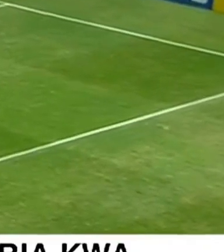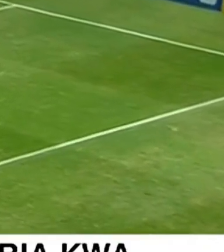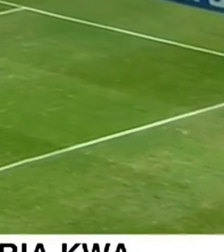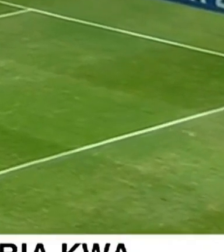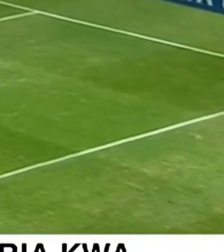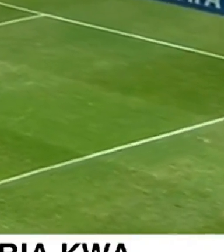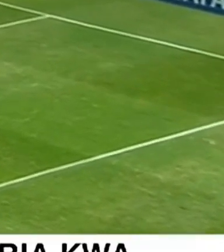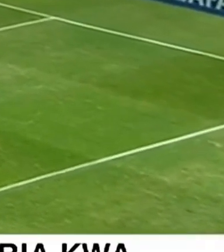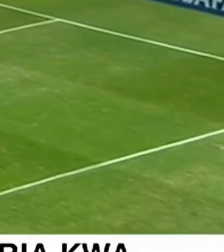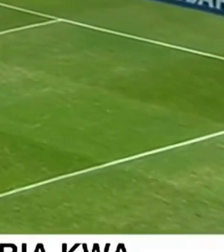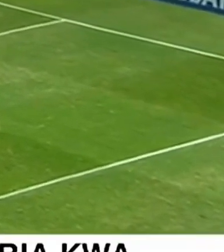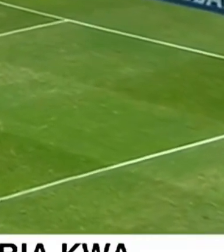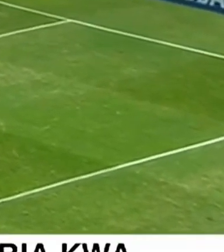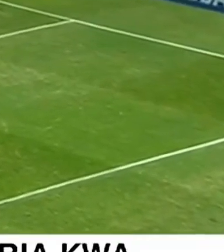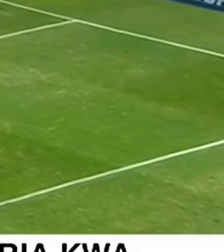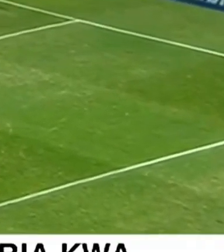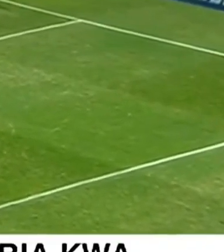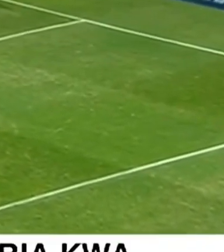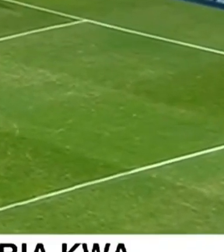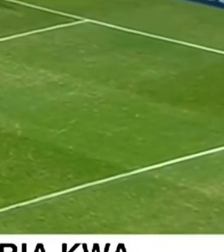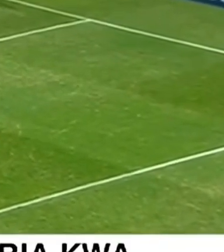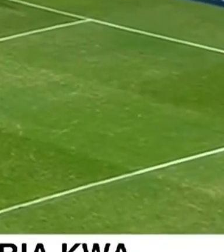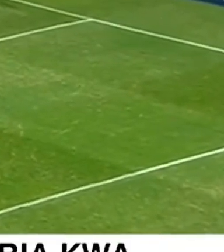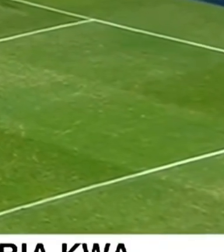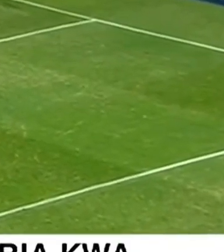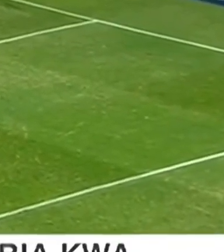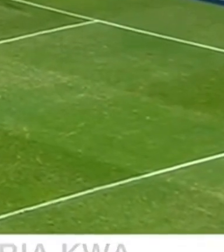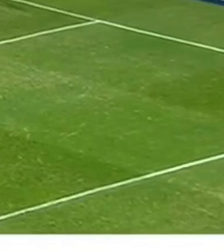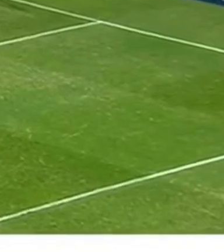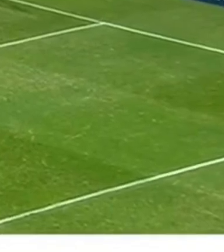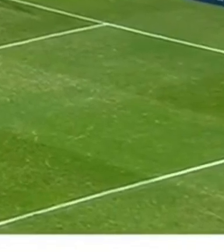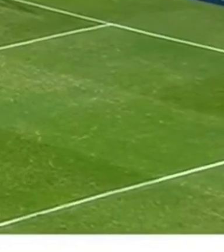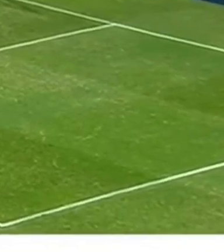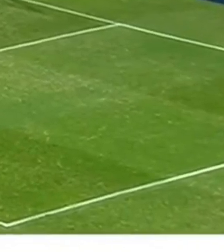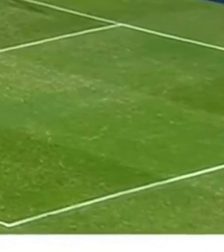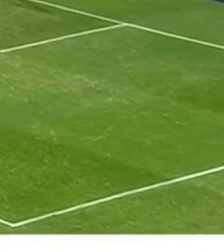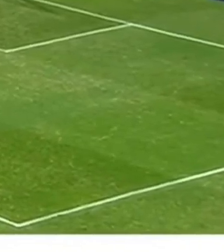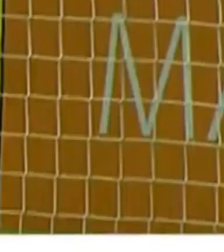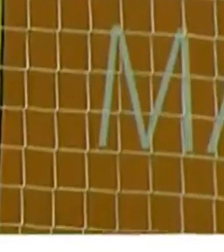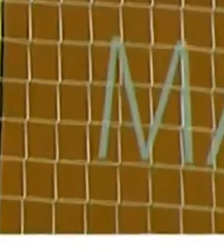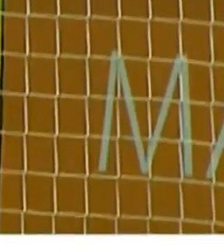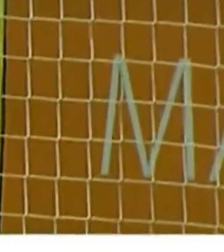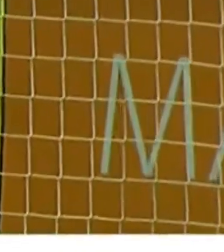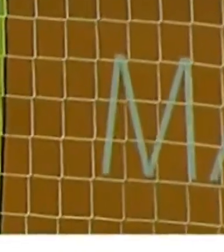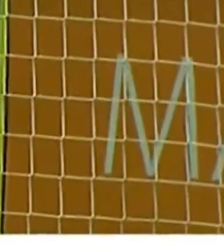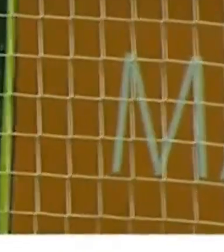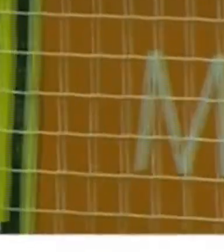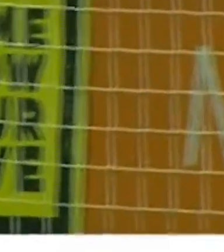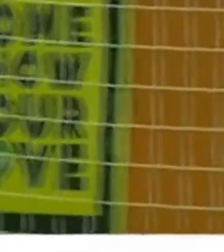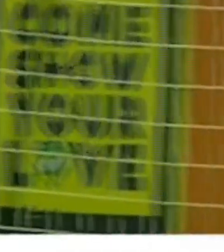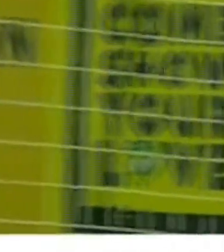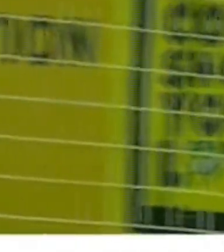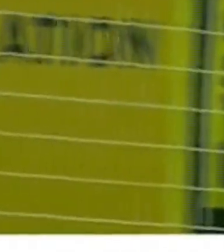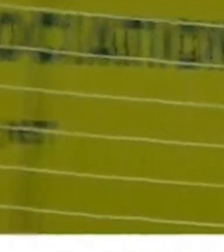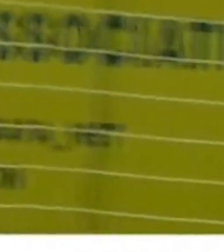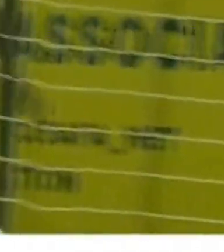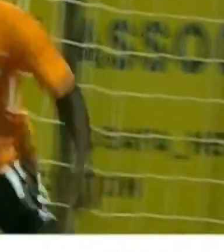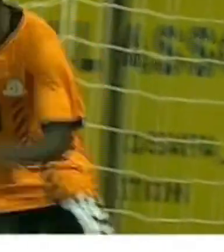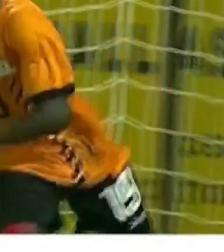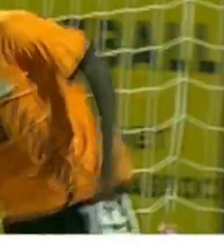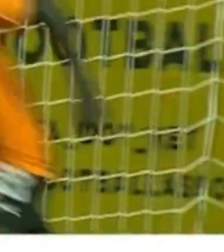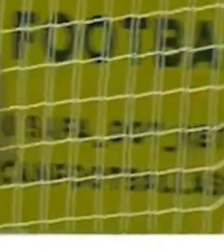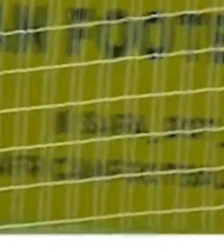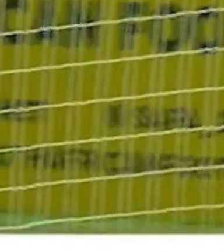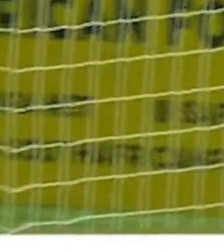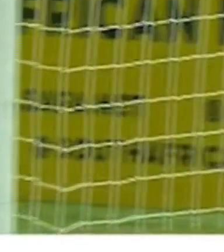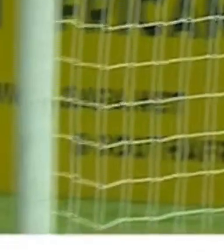Banged in. Zambia score a similar type of goal as South Africa. Banged in from point blank range then. And what has